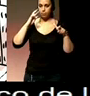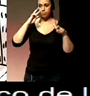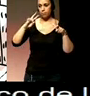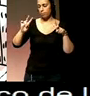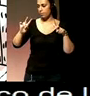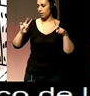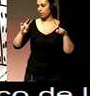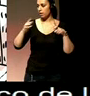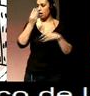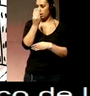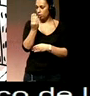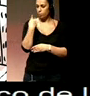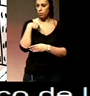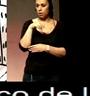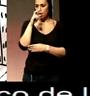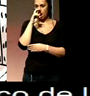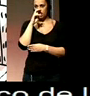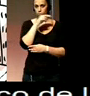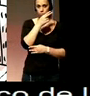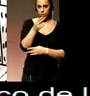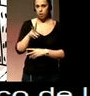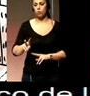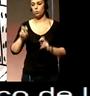the new museum in the foreground.